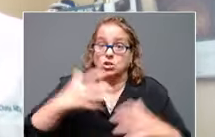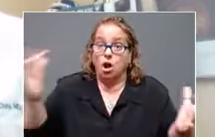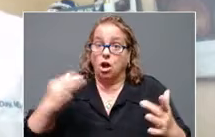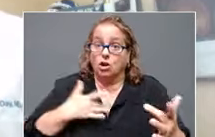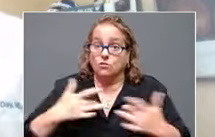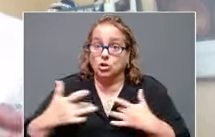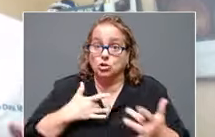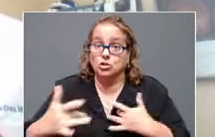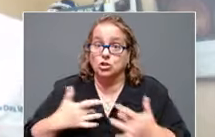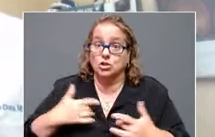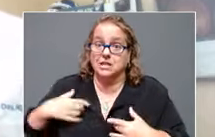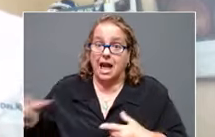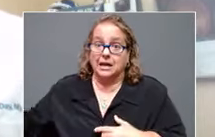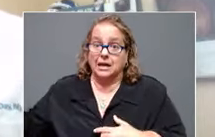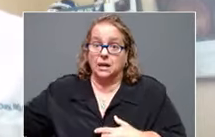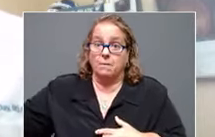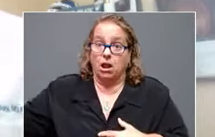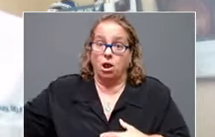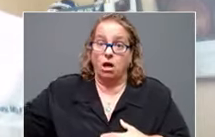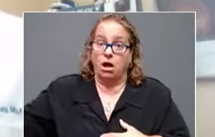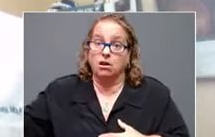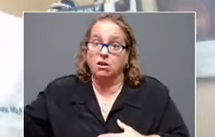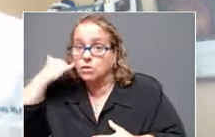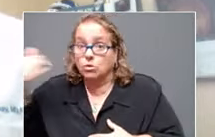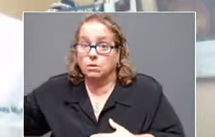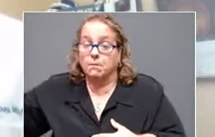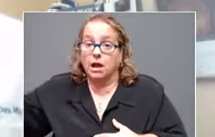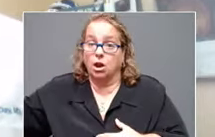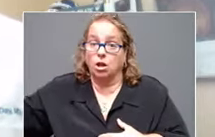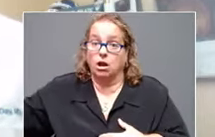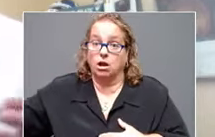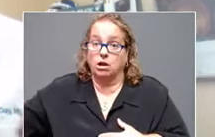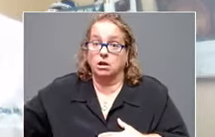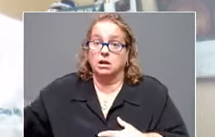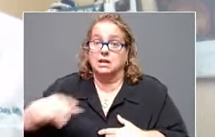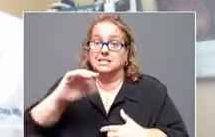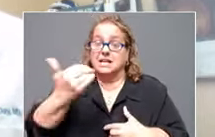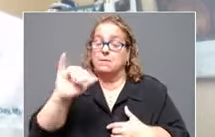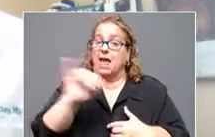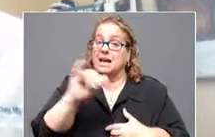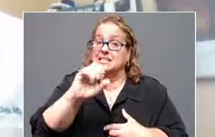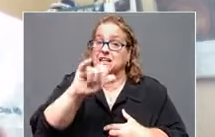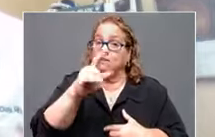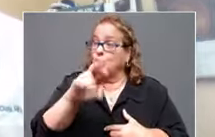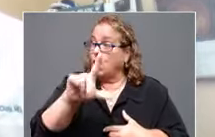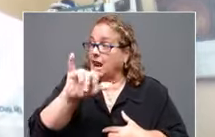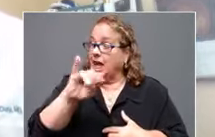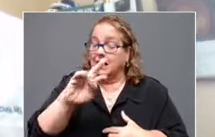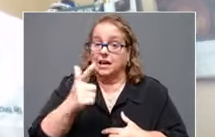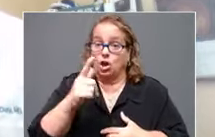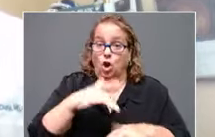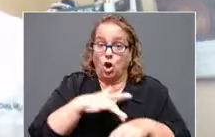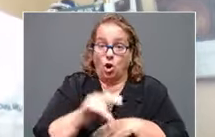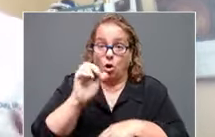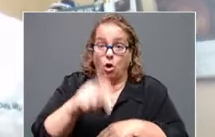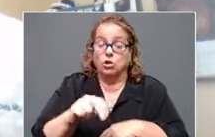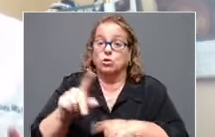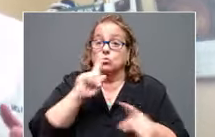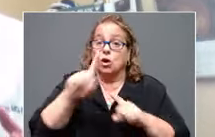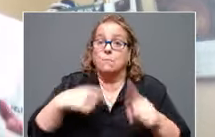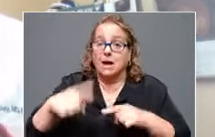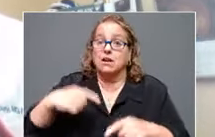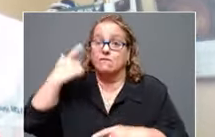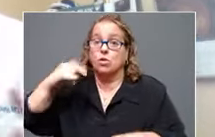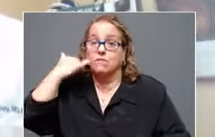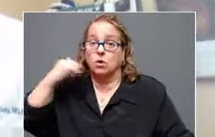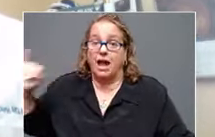spots. There still remains a little lack of clarity whether the spike is related to more kids catching the virus because, as you've discussed, it's more virulent,